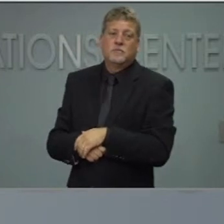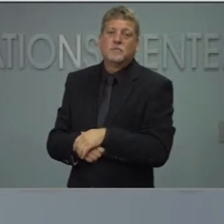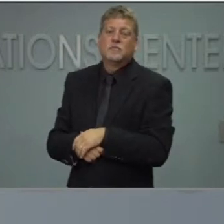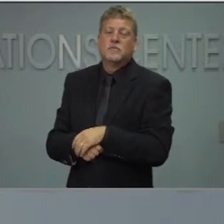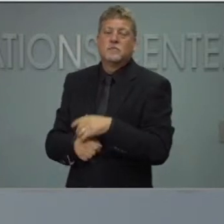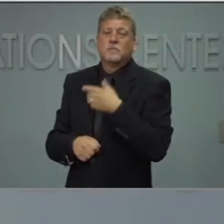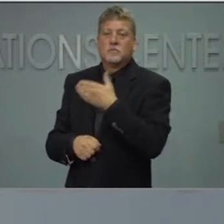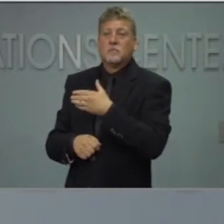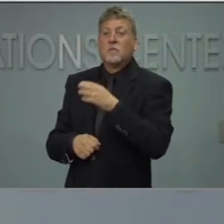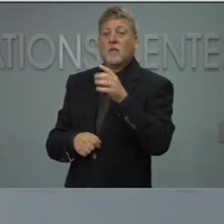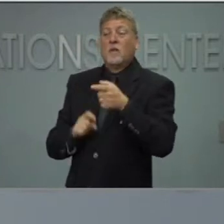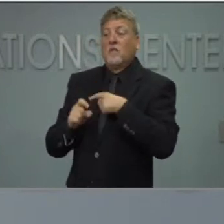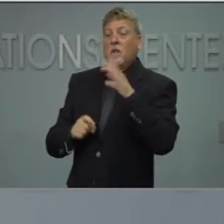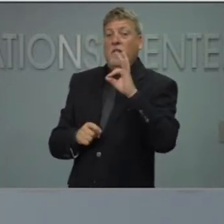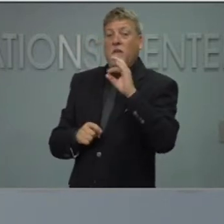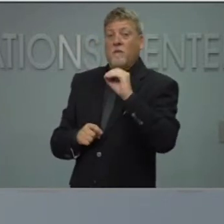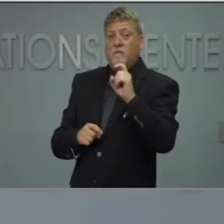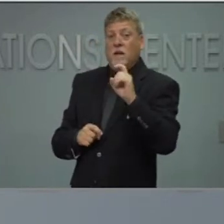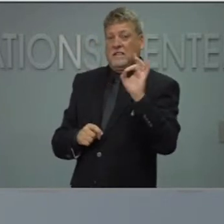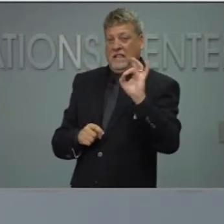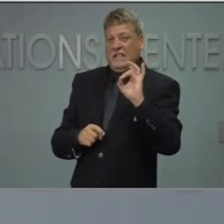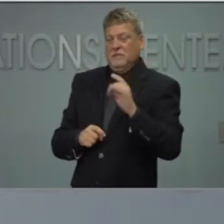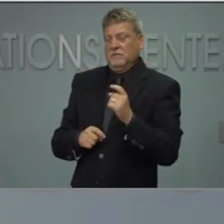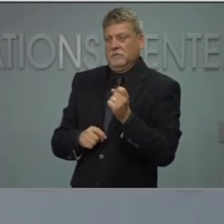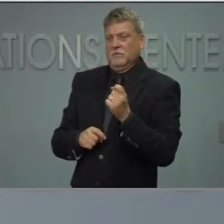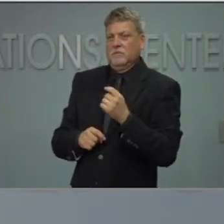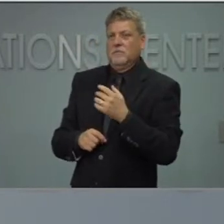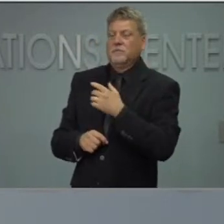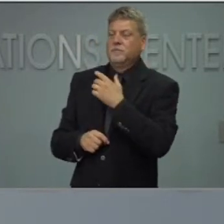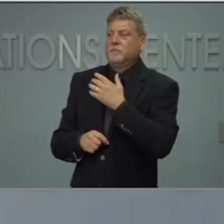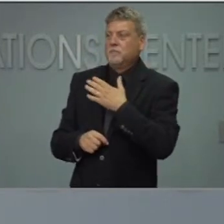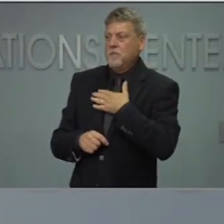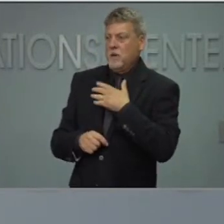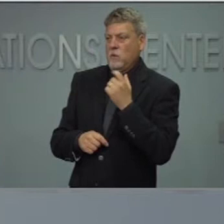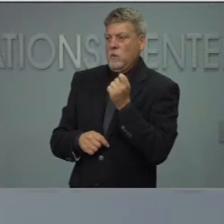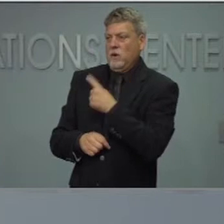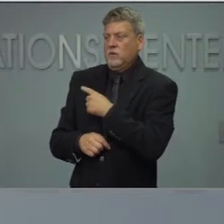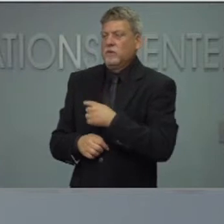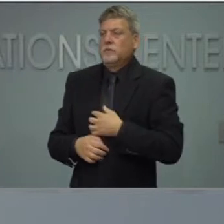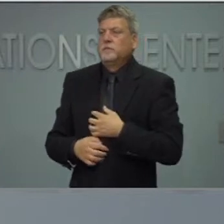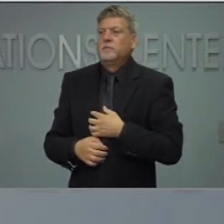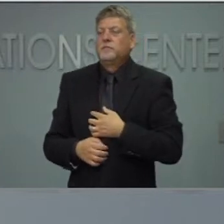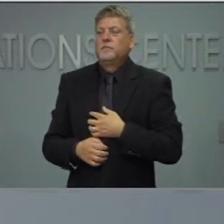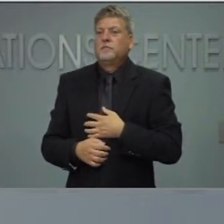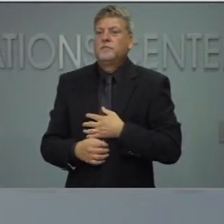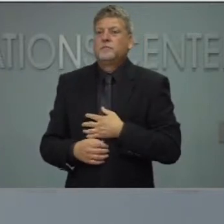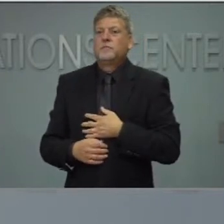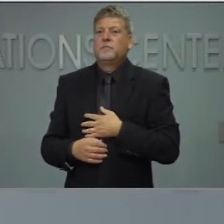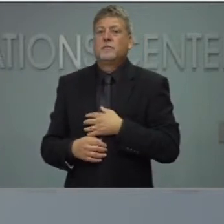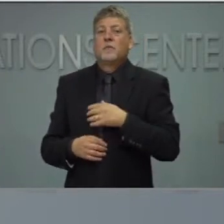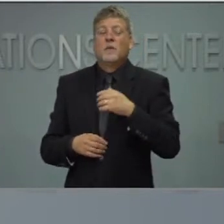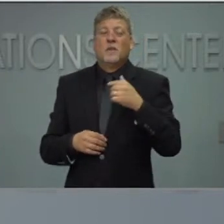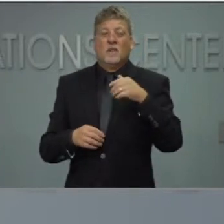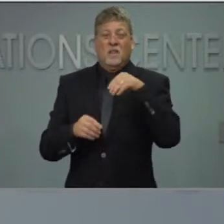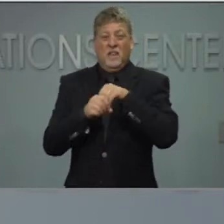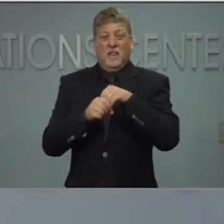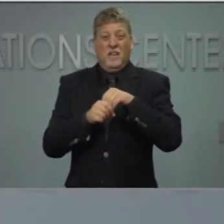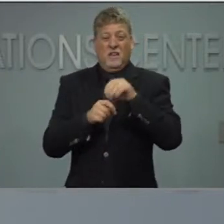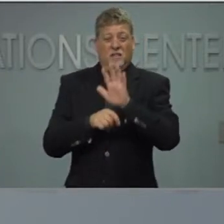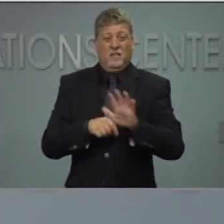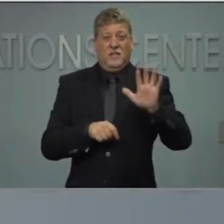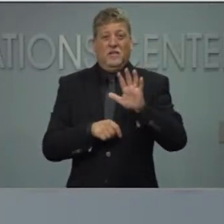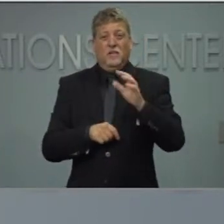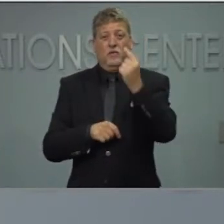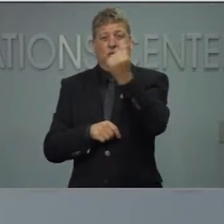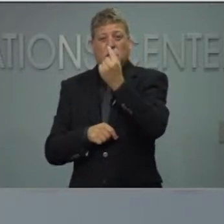Tess Bargeber, Fox 8 here. Thanks for taking my question. Nearly all of the health departments here in the Triad say they're wanting to ramp up